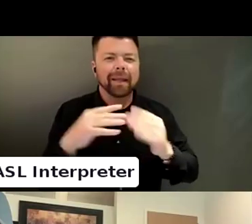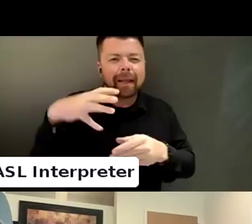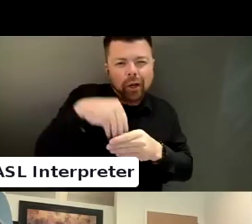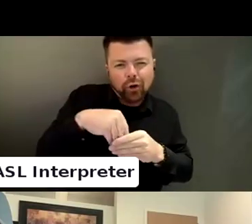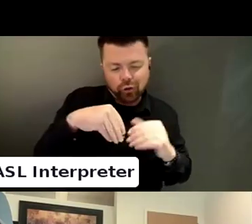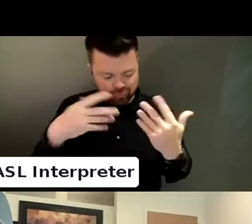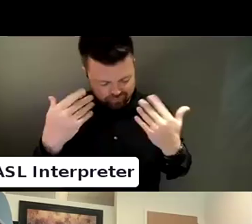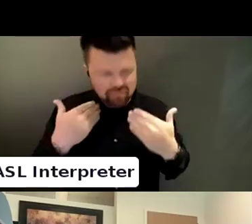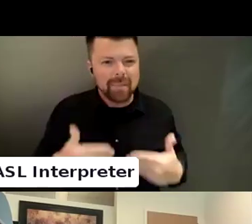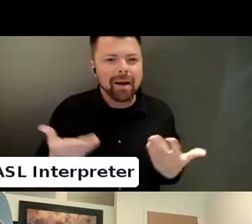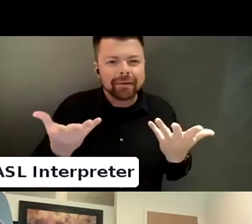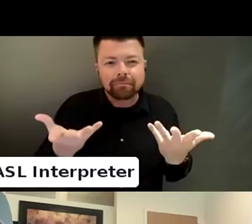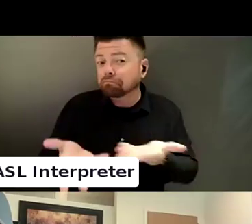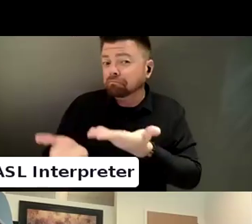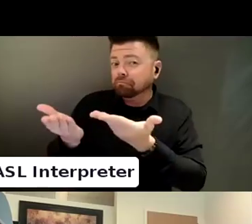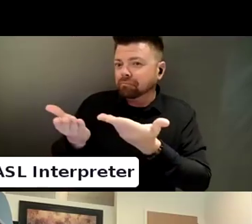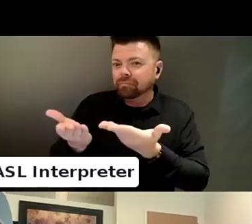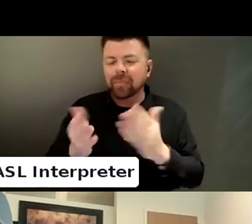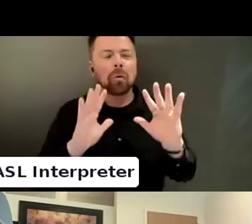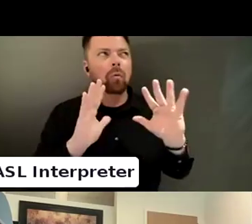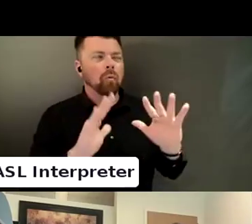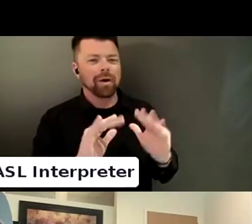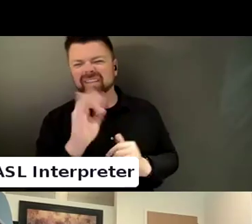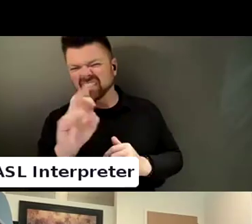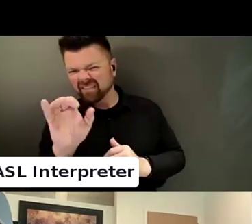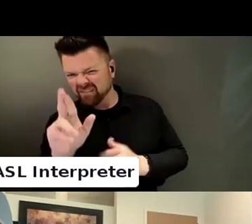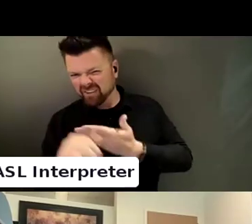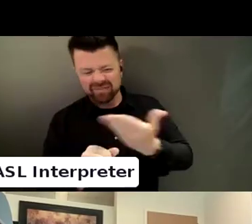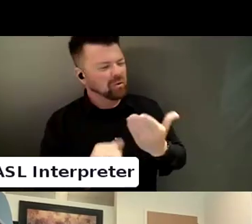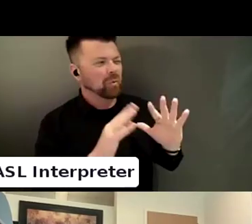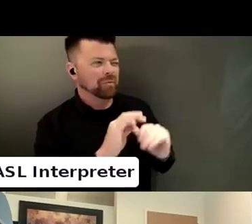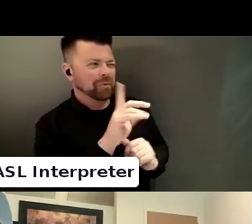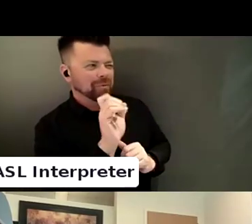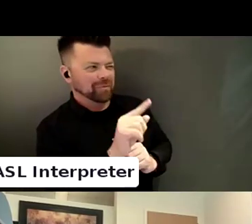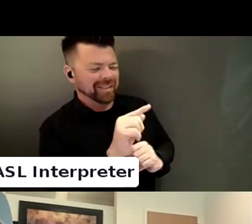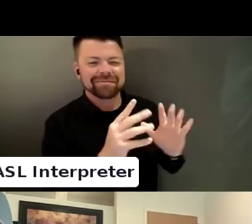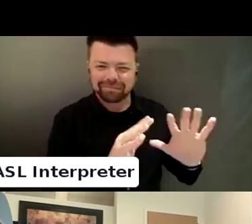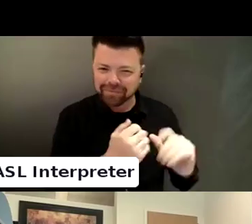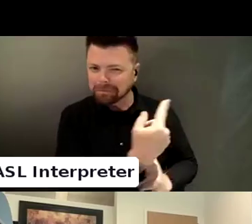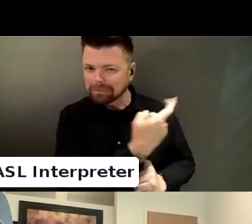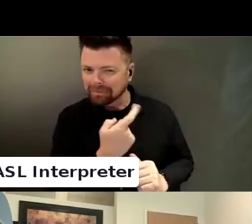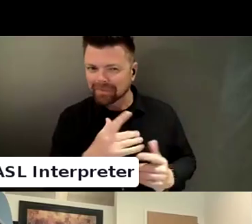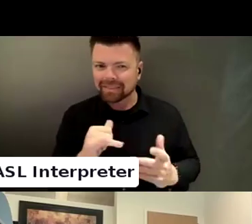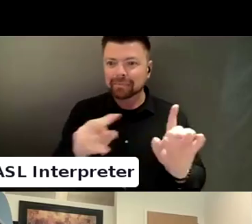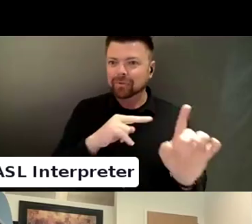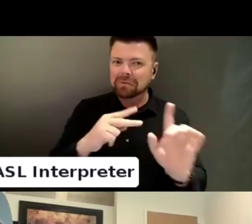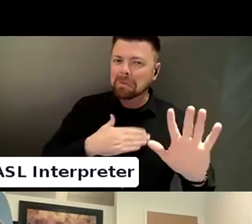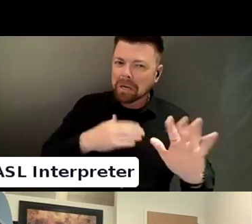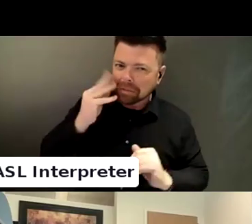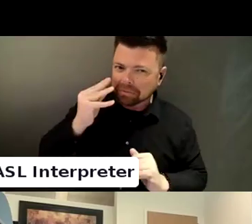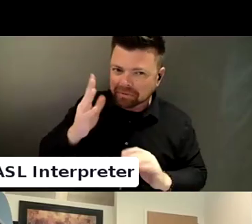Yeah, I'll great question, and I will give the lived experience perspective and hand it over to Leigh as